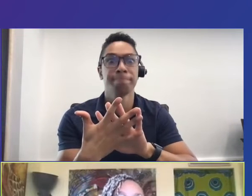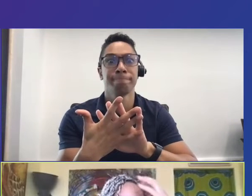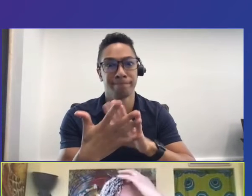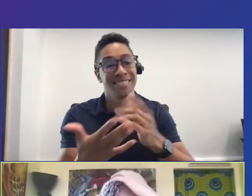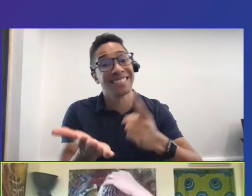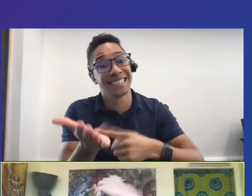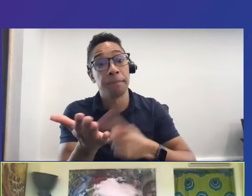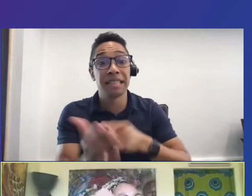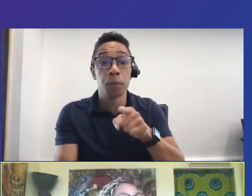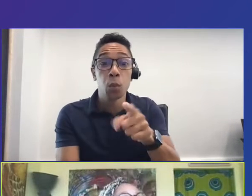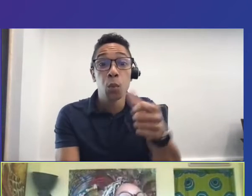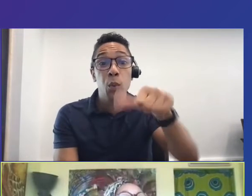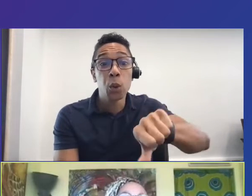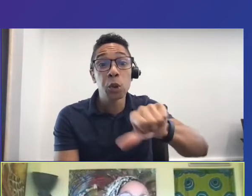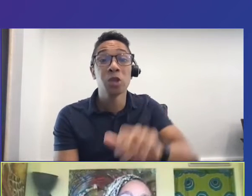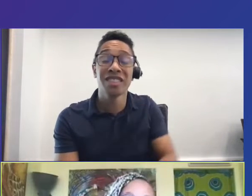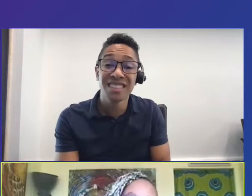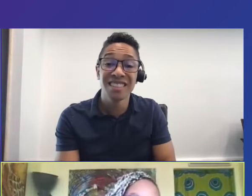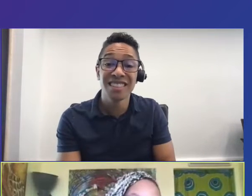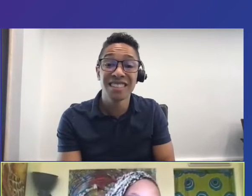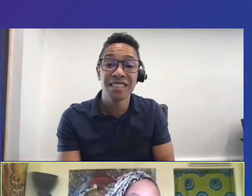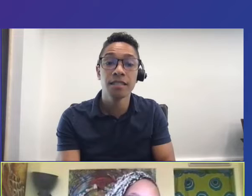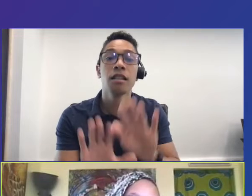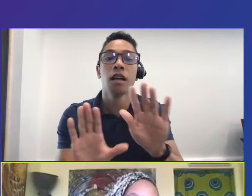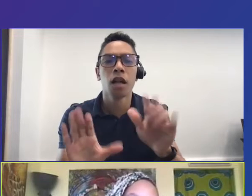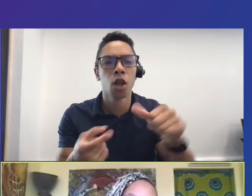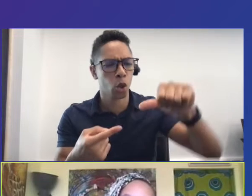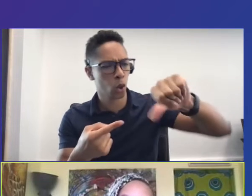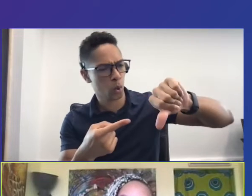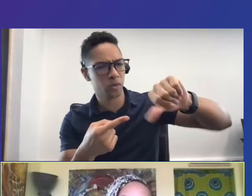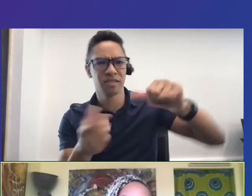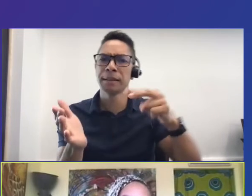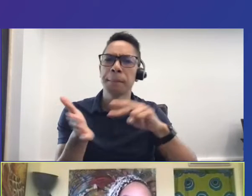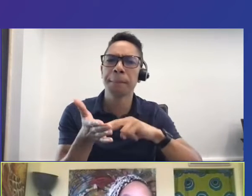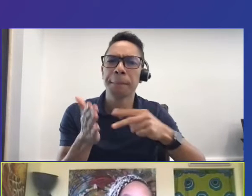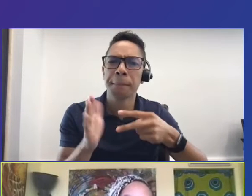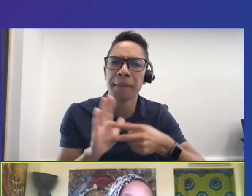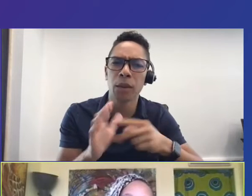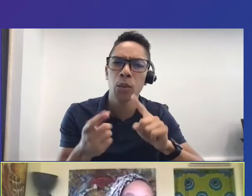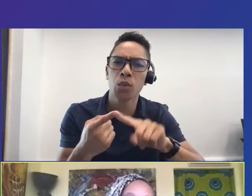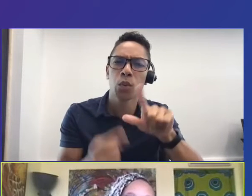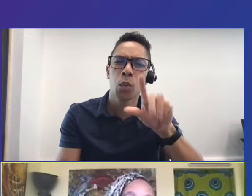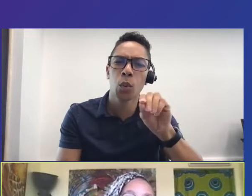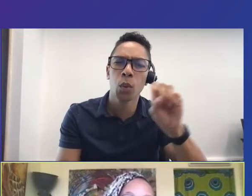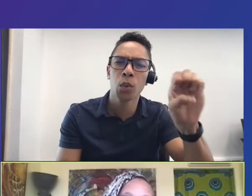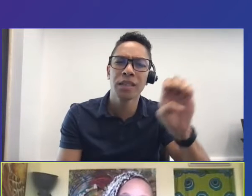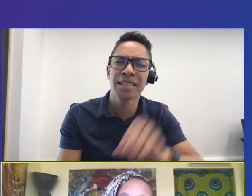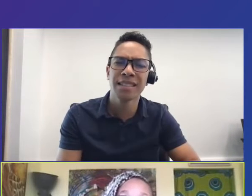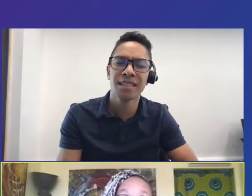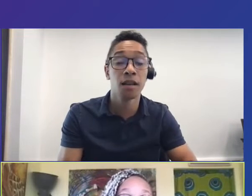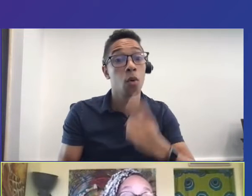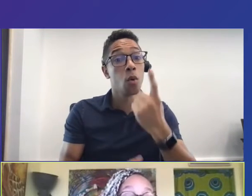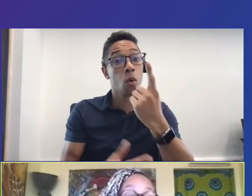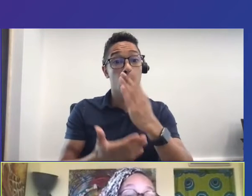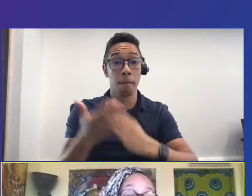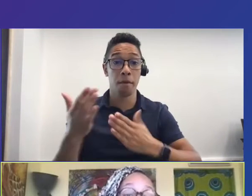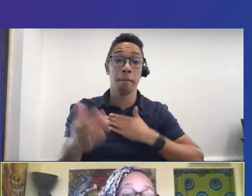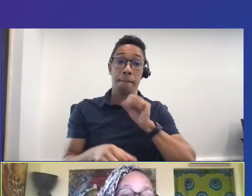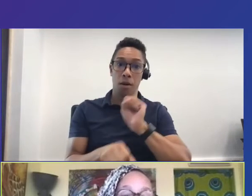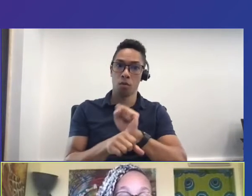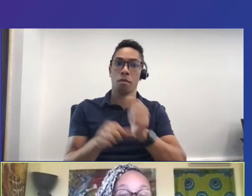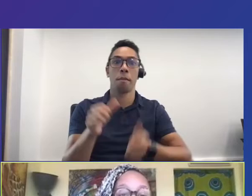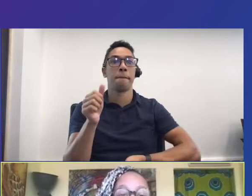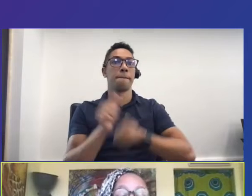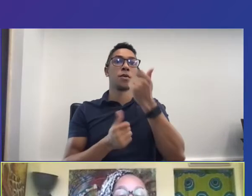and what the losing means, right? Because I think part of one of the parts of my work that has been most